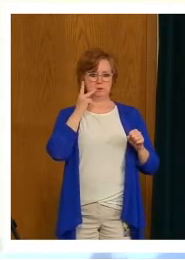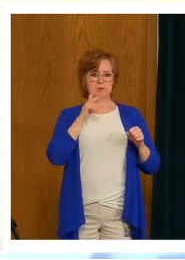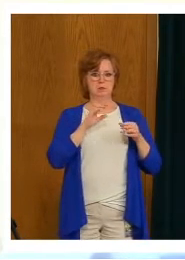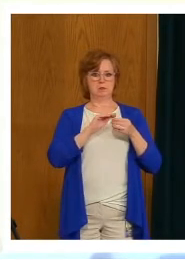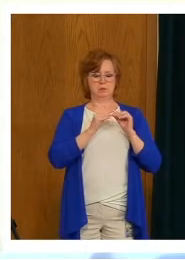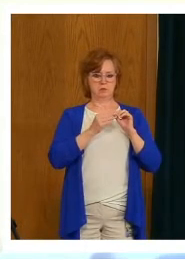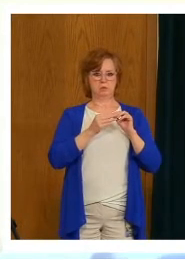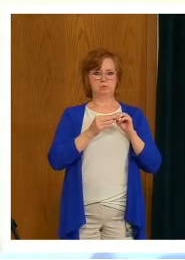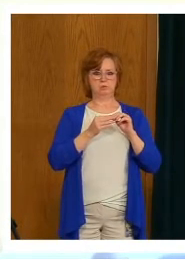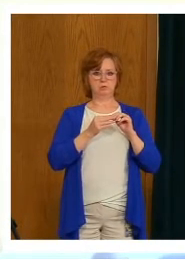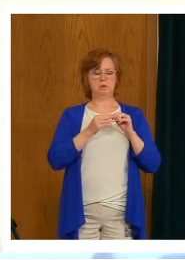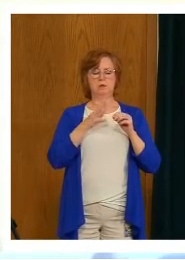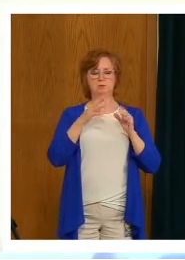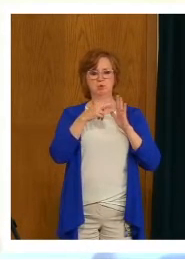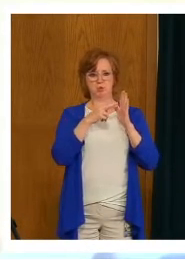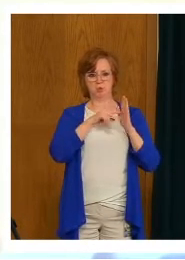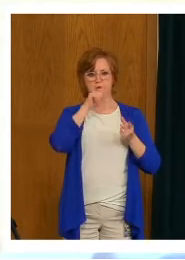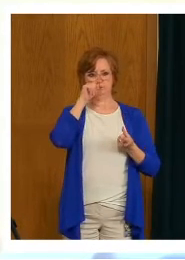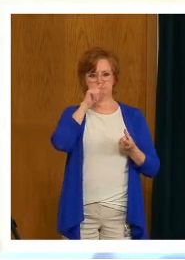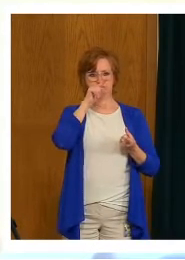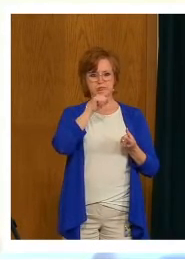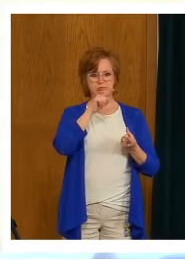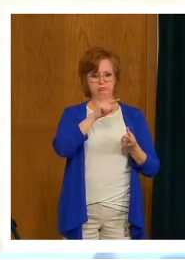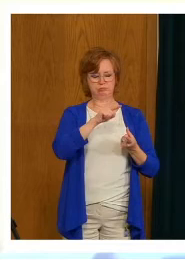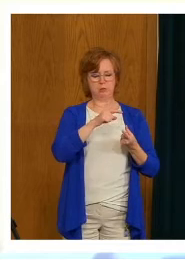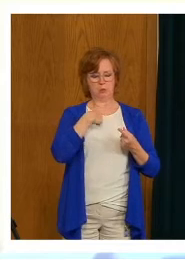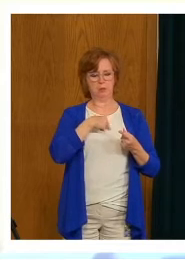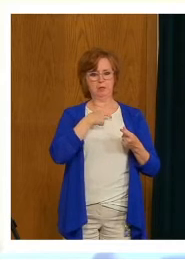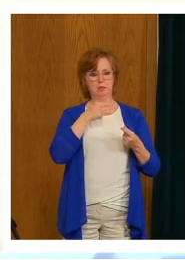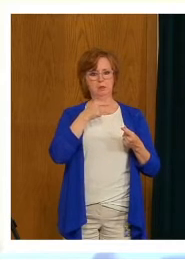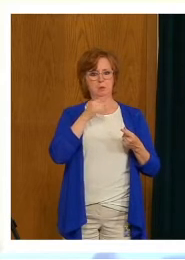those measures to enable us to,